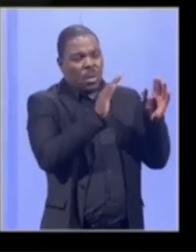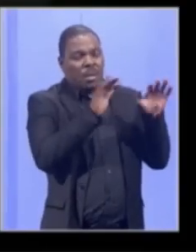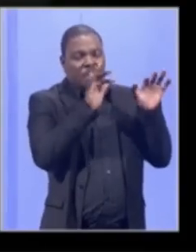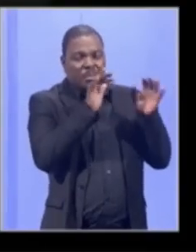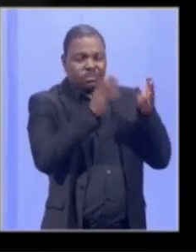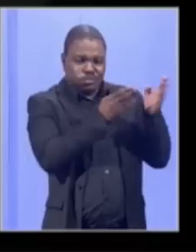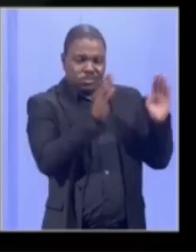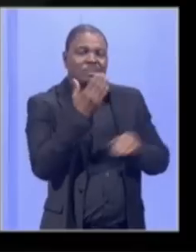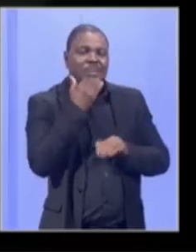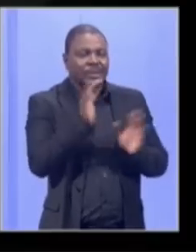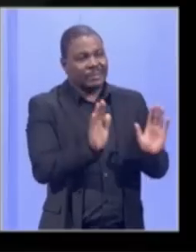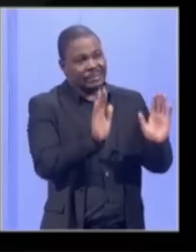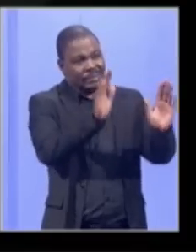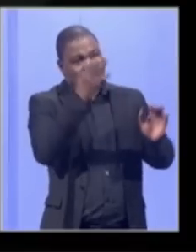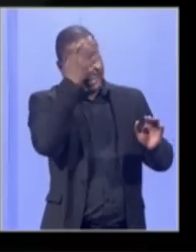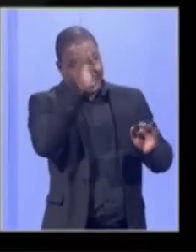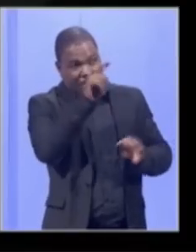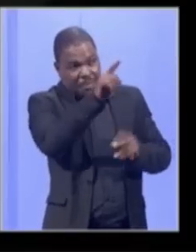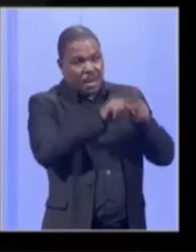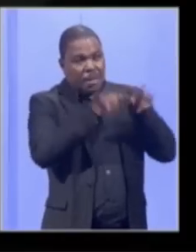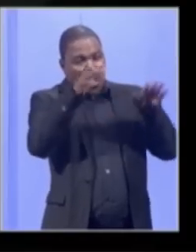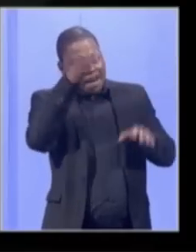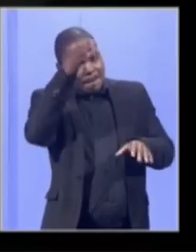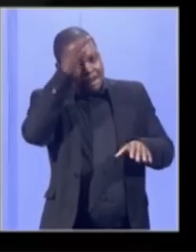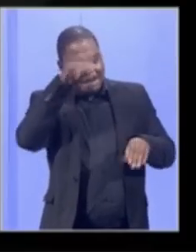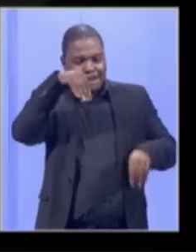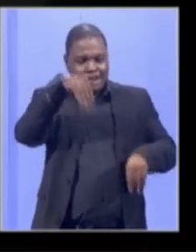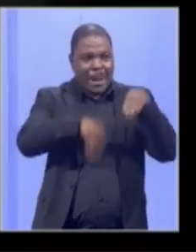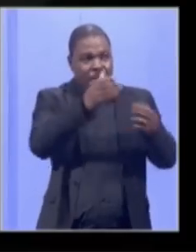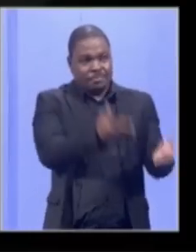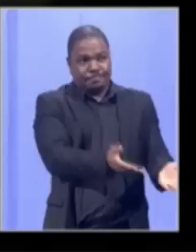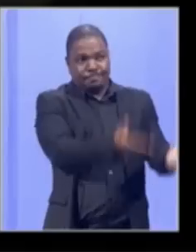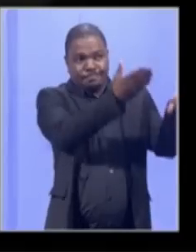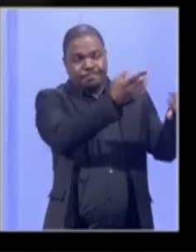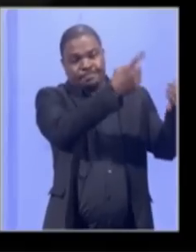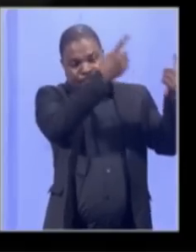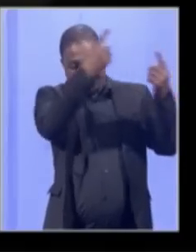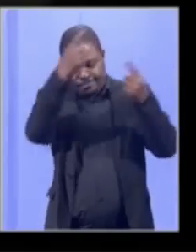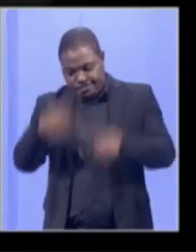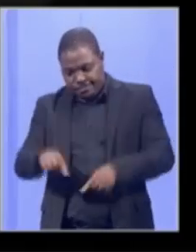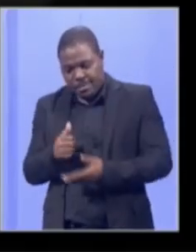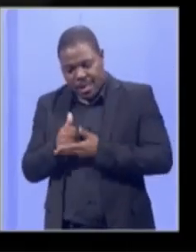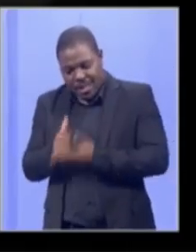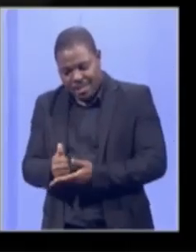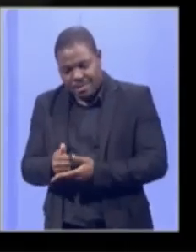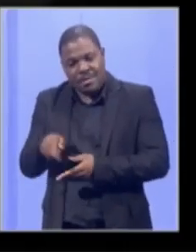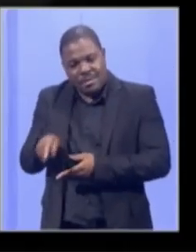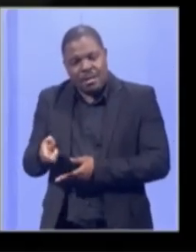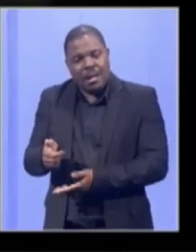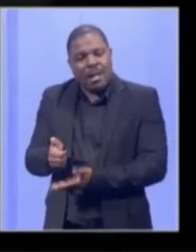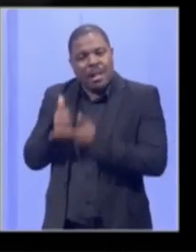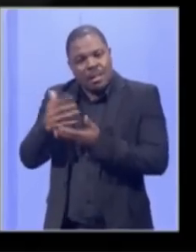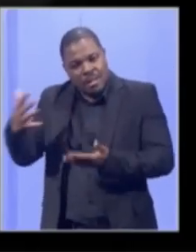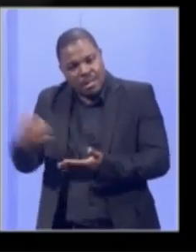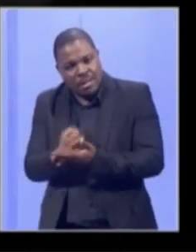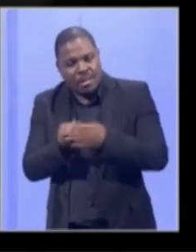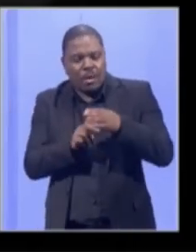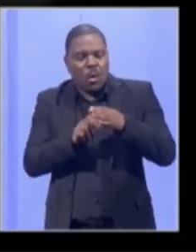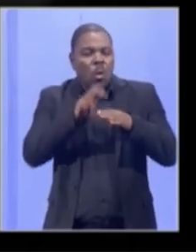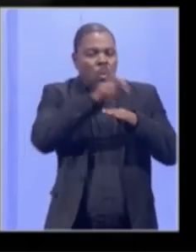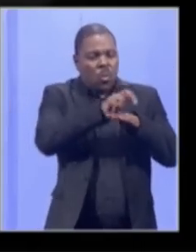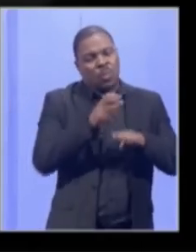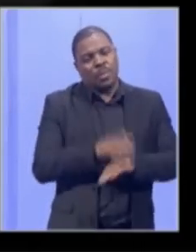amehileng hore ba fe mmuso le ditsebi tsa merafi nako ya ho ka thusetsa ho ntsha bao ba tshwasehileng ka hara mpa